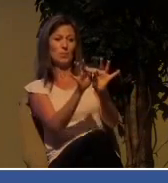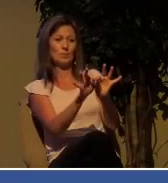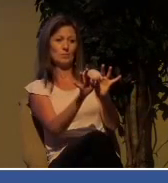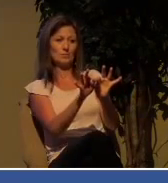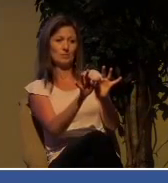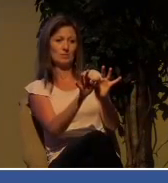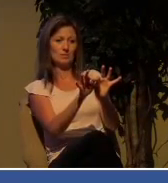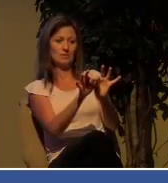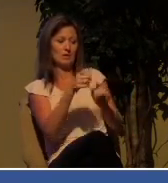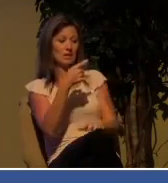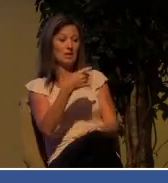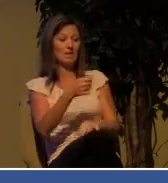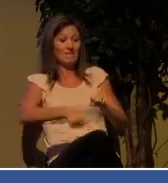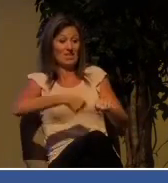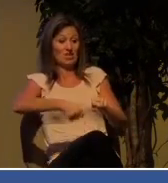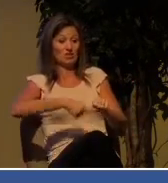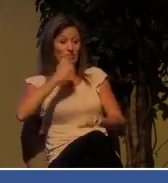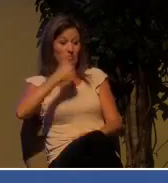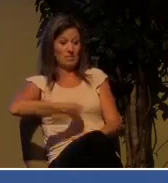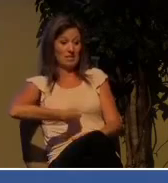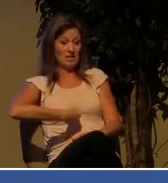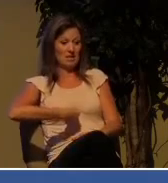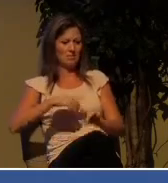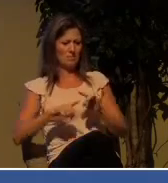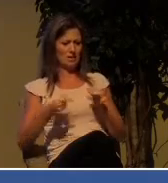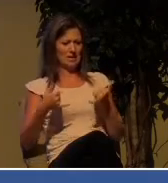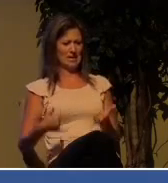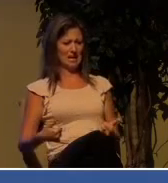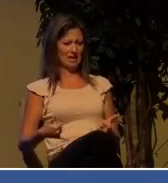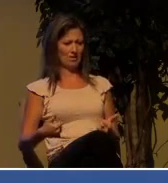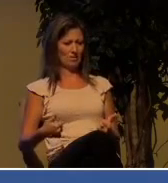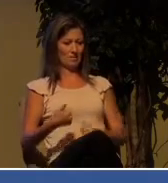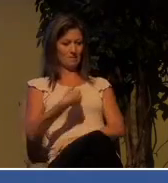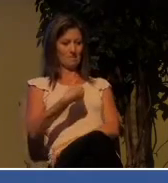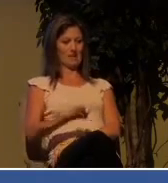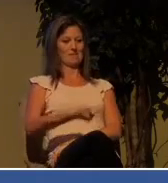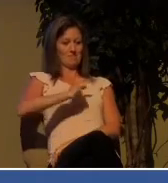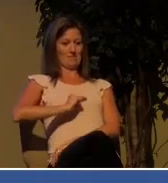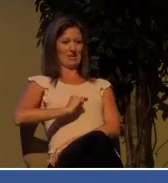you to go fishing for someone else.